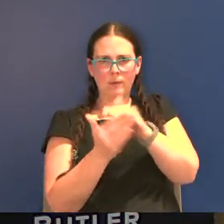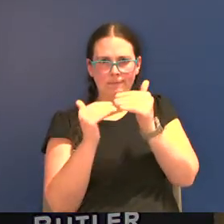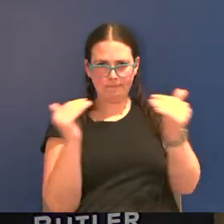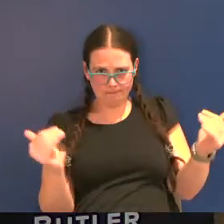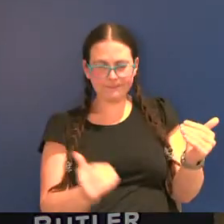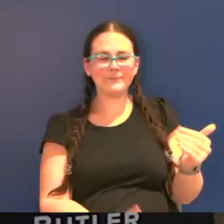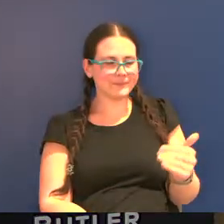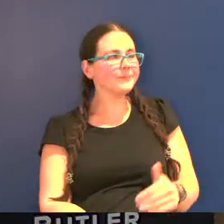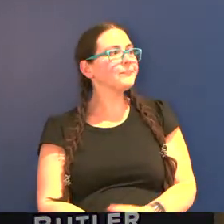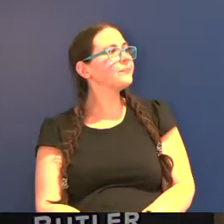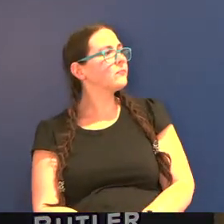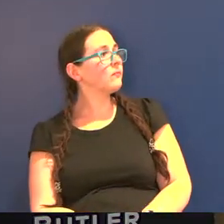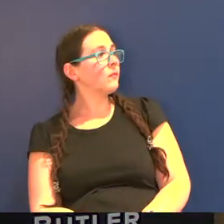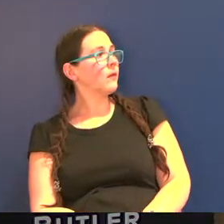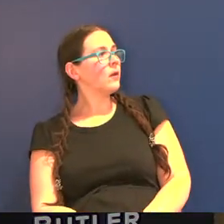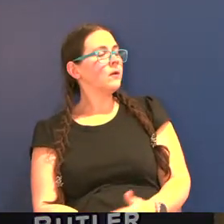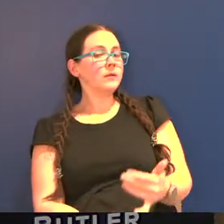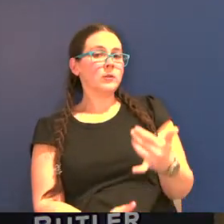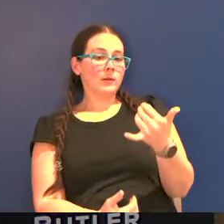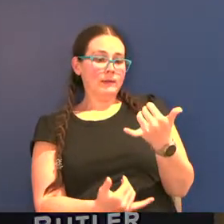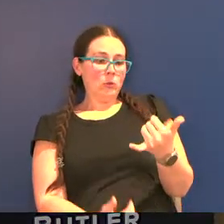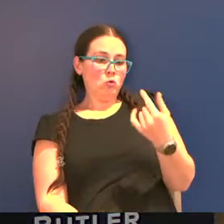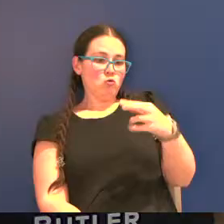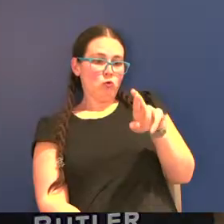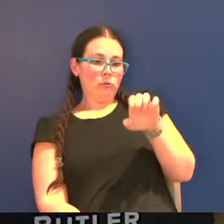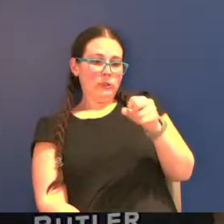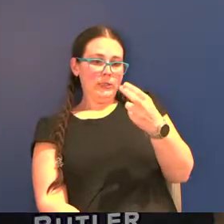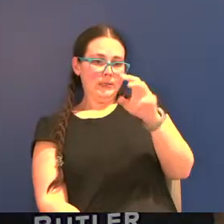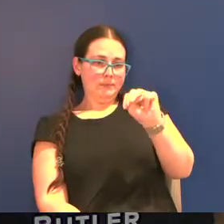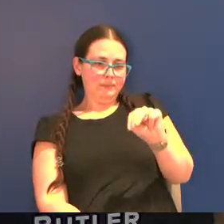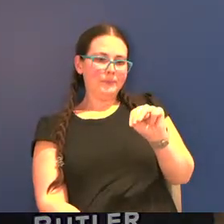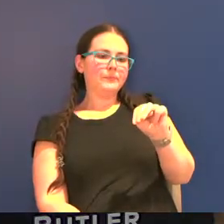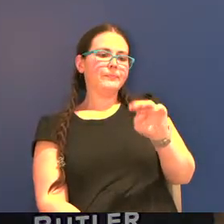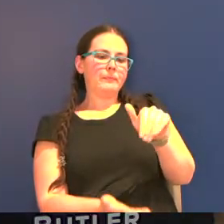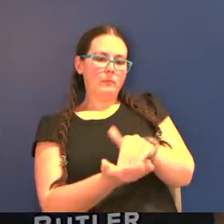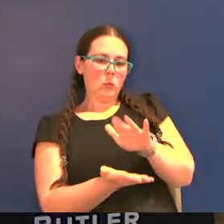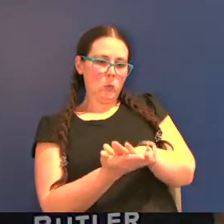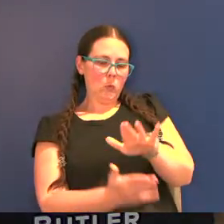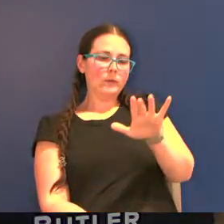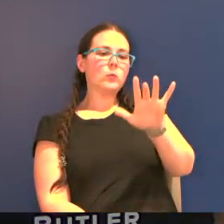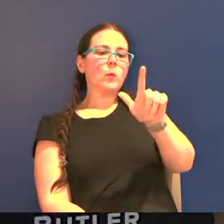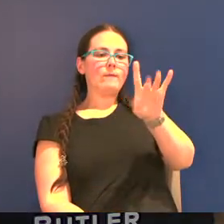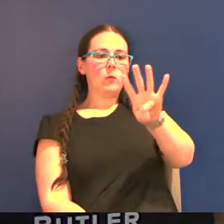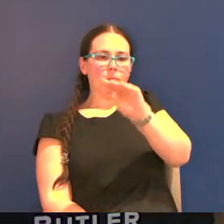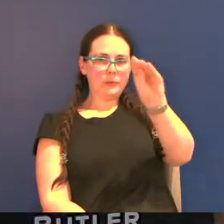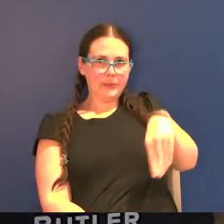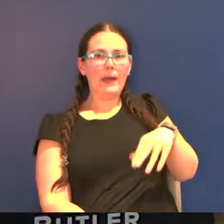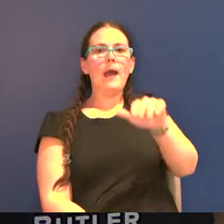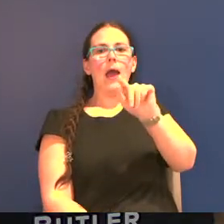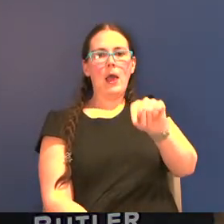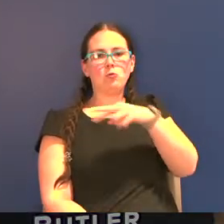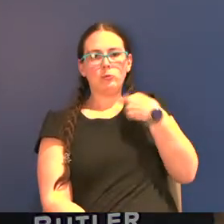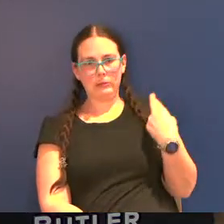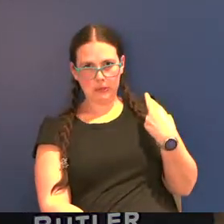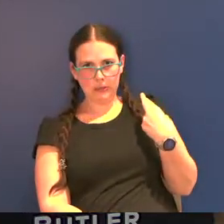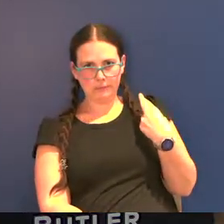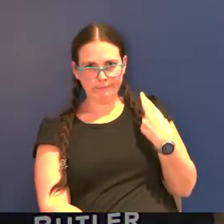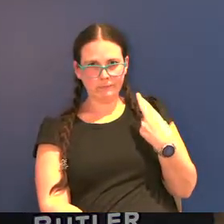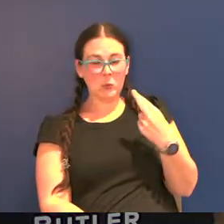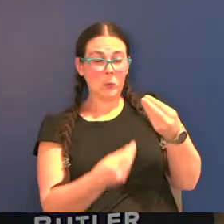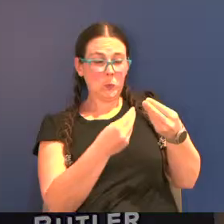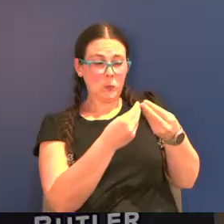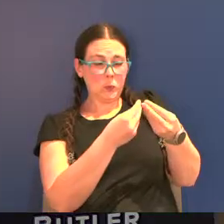I know Gresham right now is at 24% at risk, and it is losing an